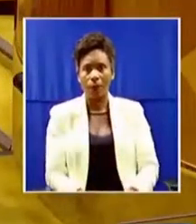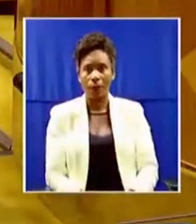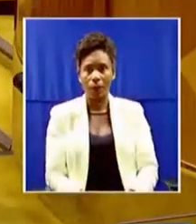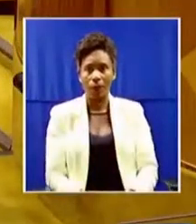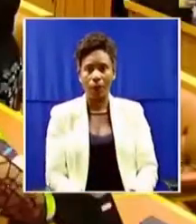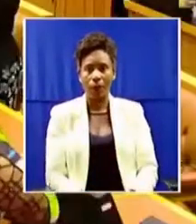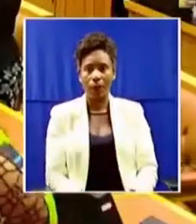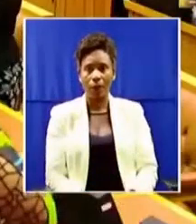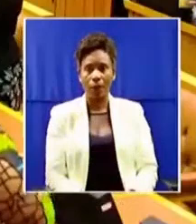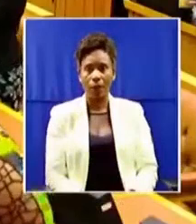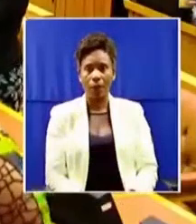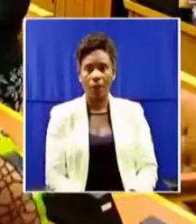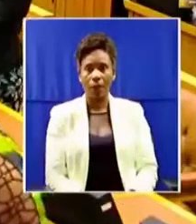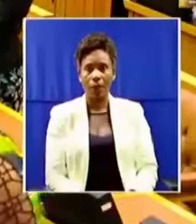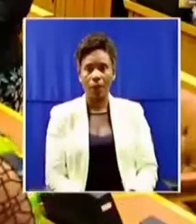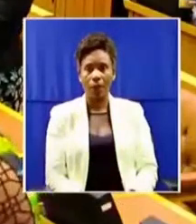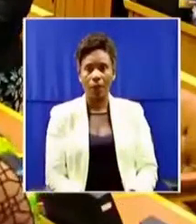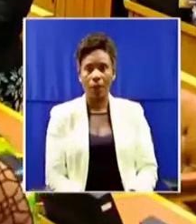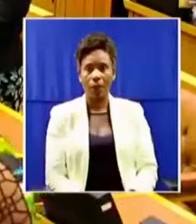The